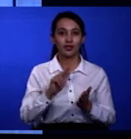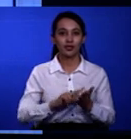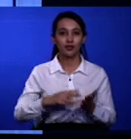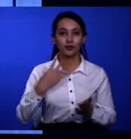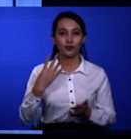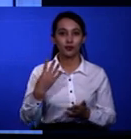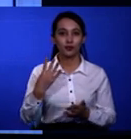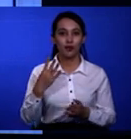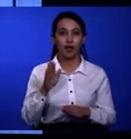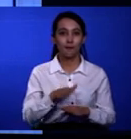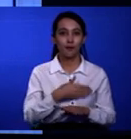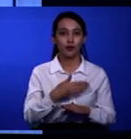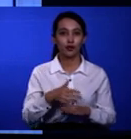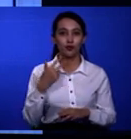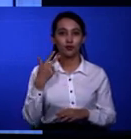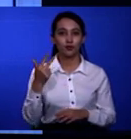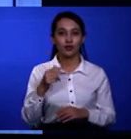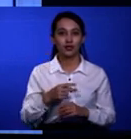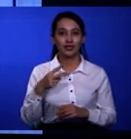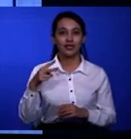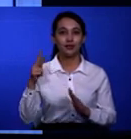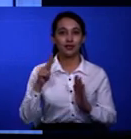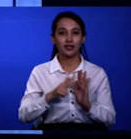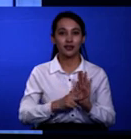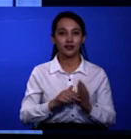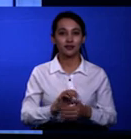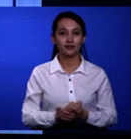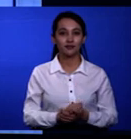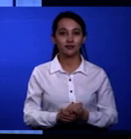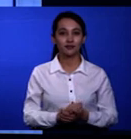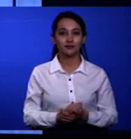84 va 3 ning bo'linmasi 28.